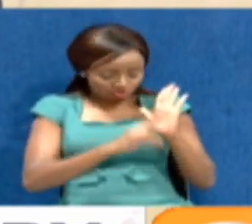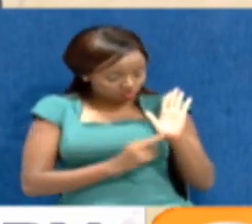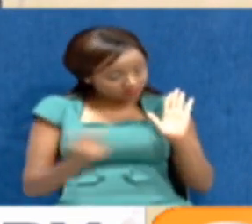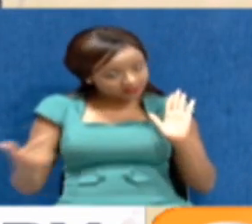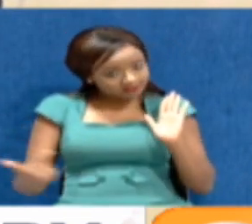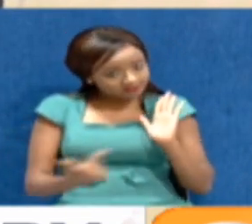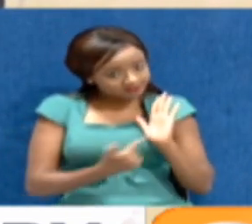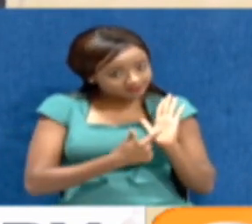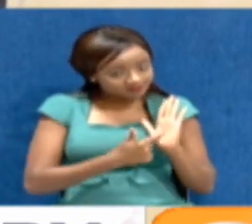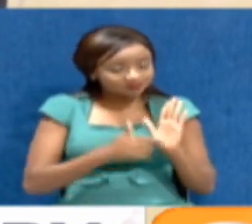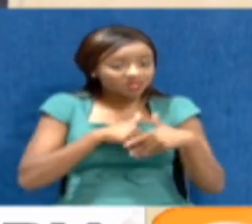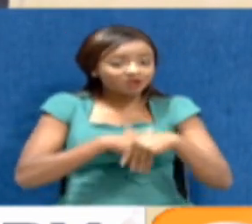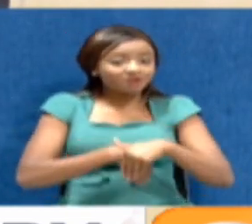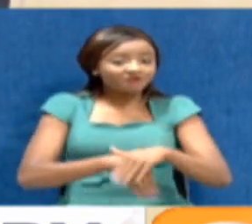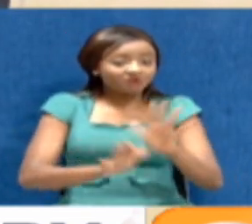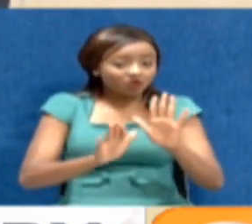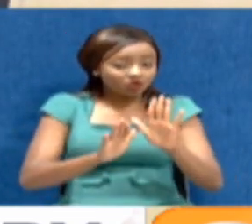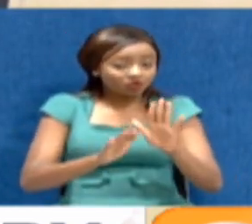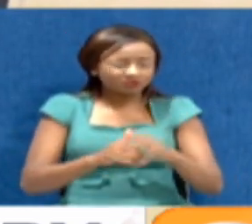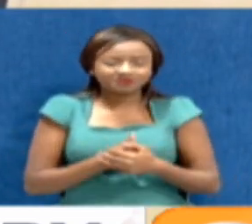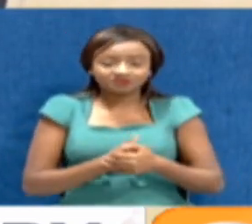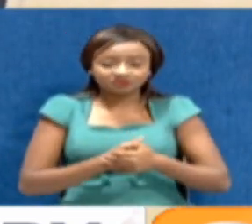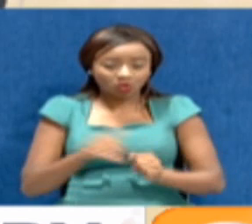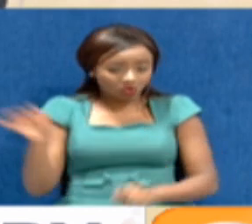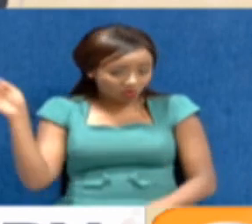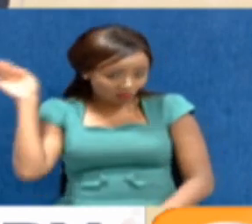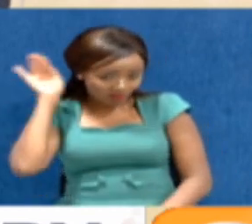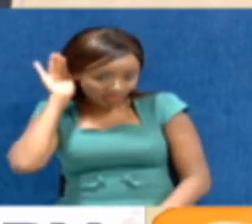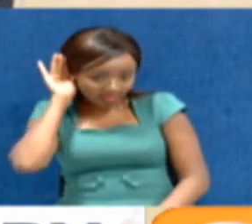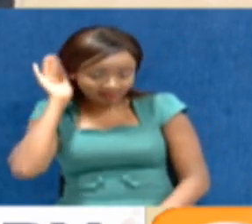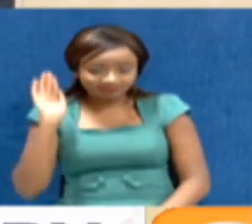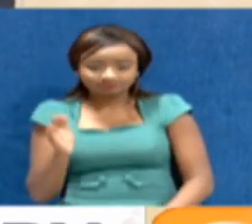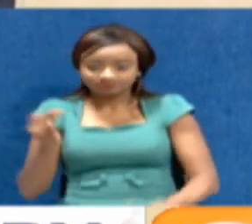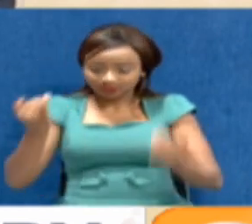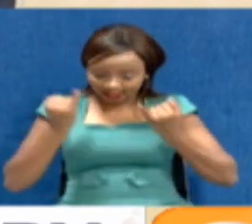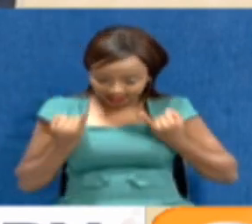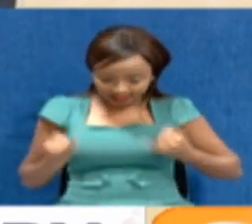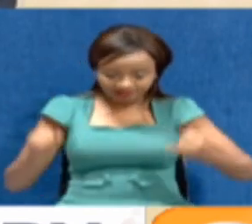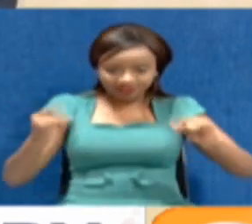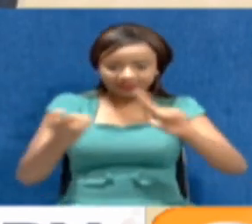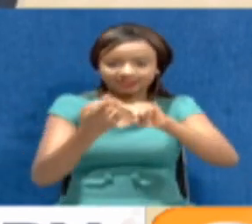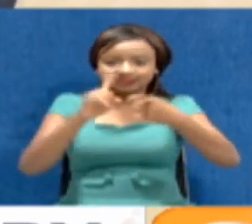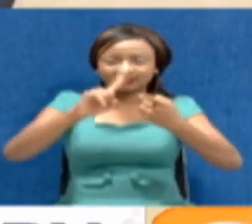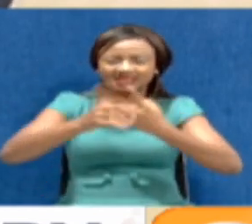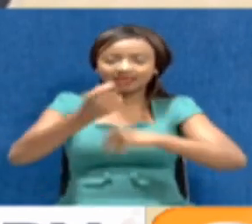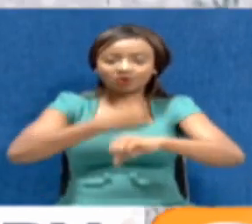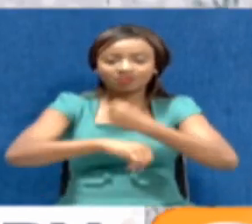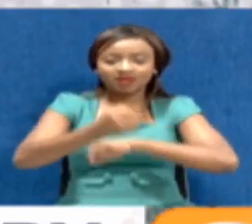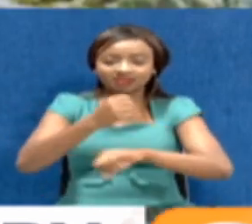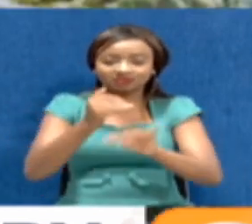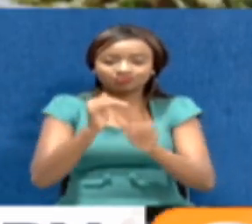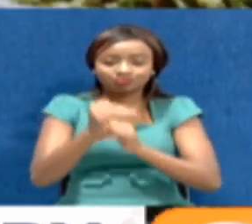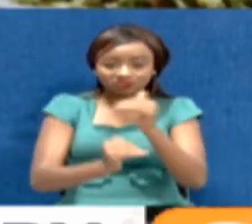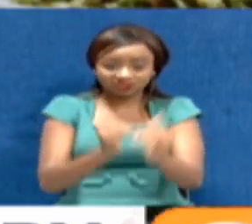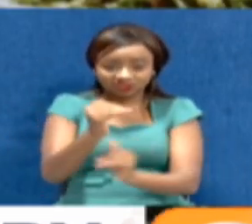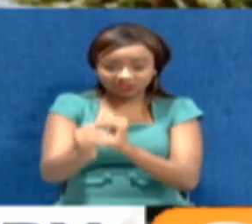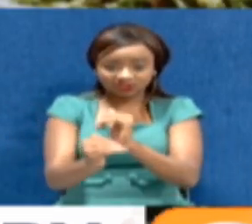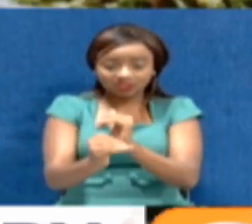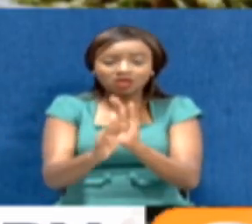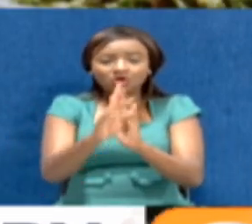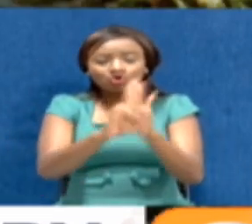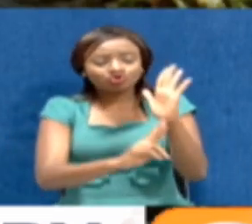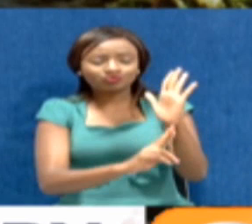approach by subscribing, adhering to, and implementing the standard operating procedures. In the